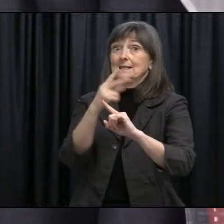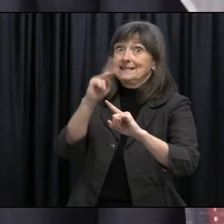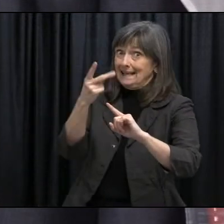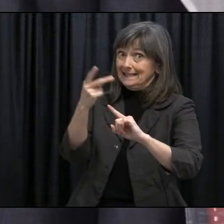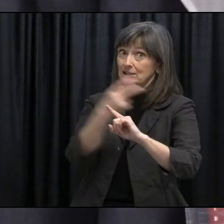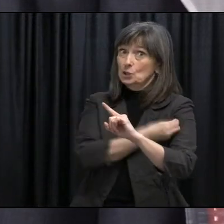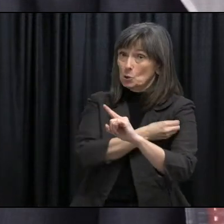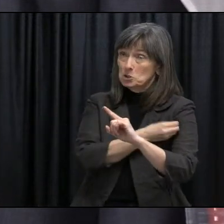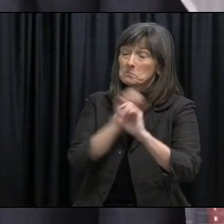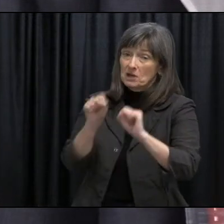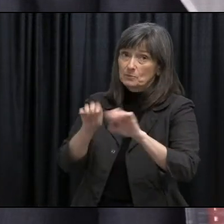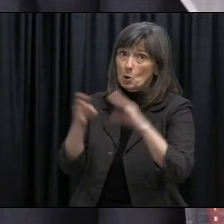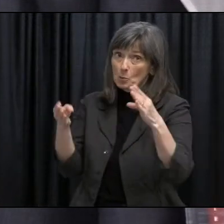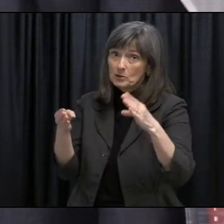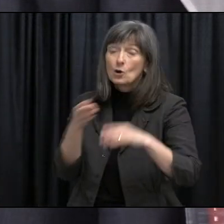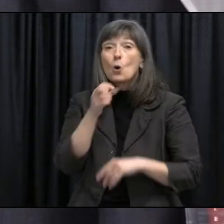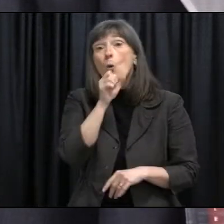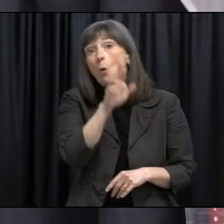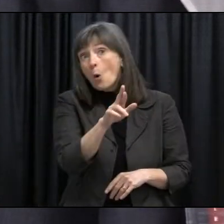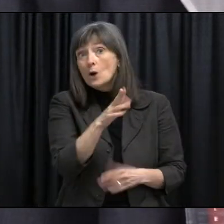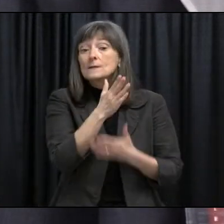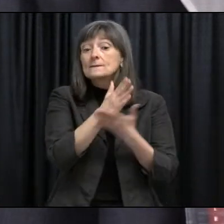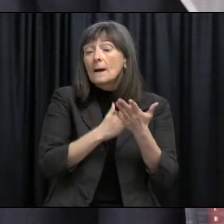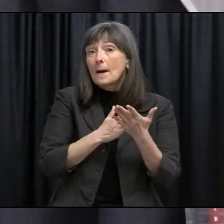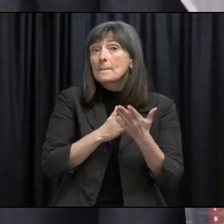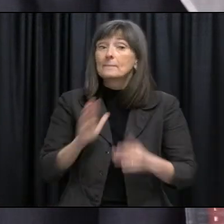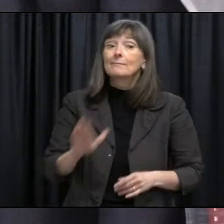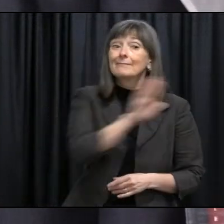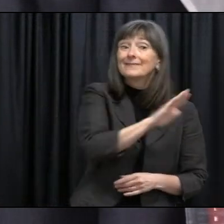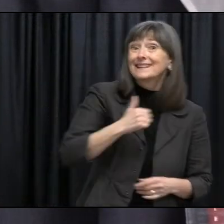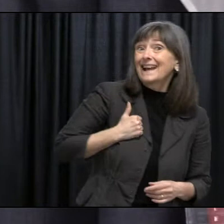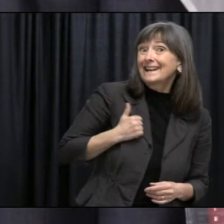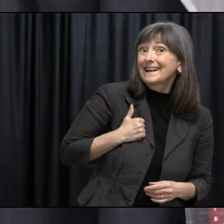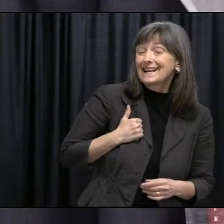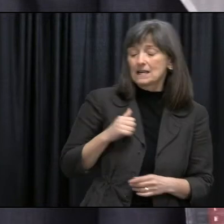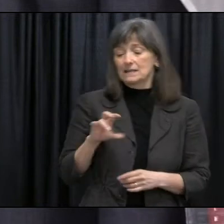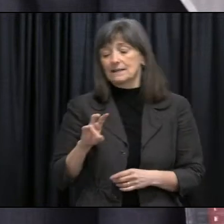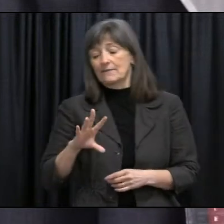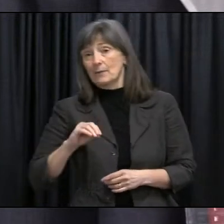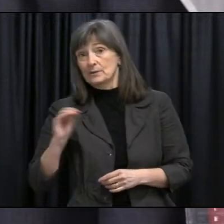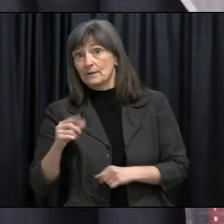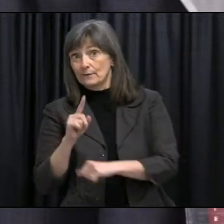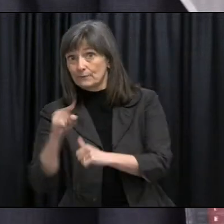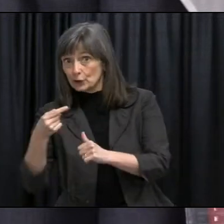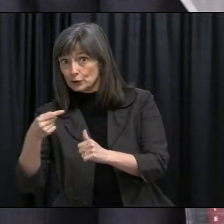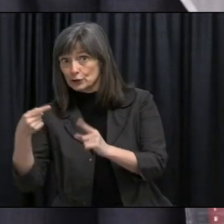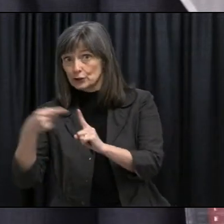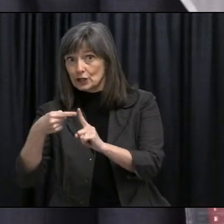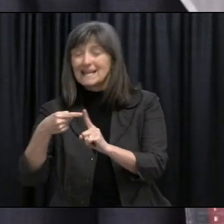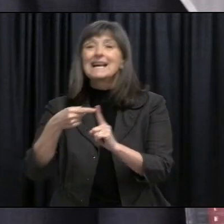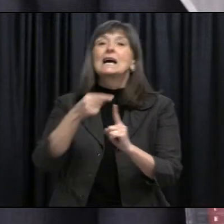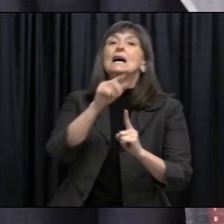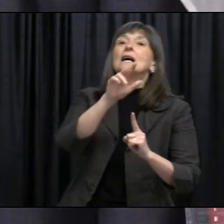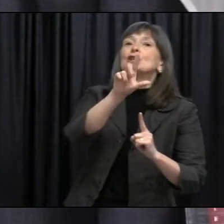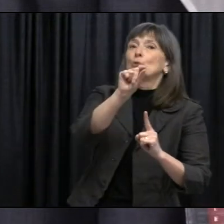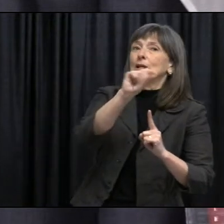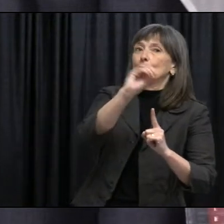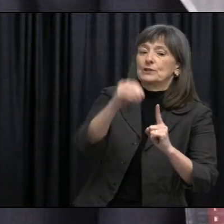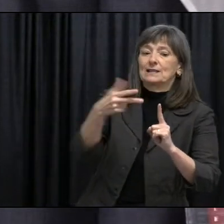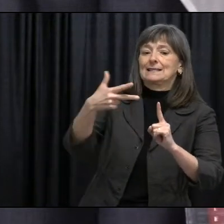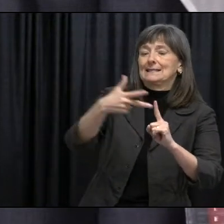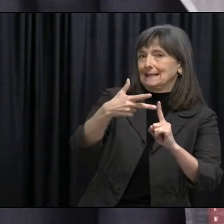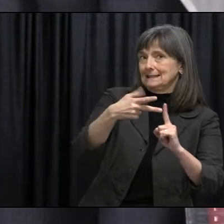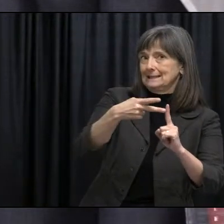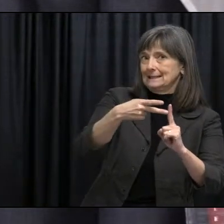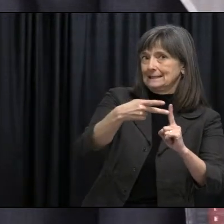widespread option for Canada in general, certainly. But again, vaccination